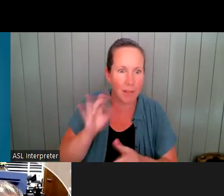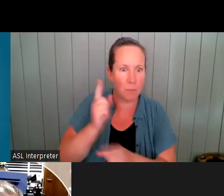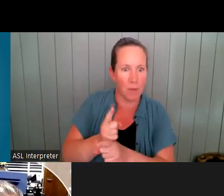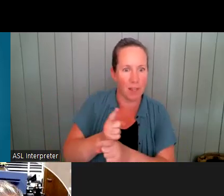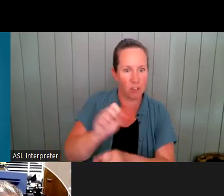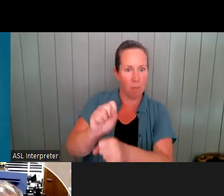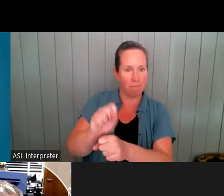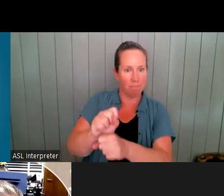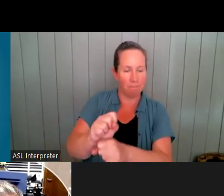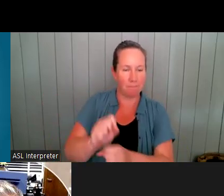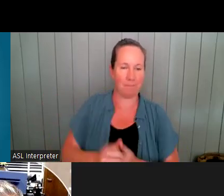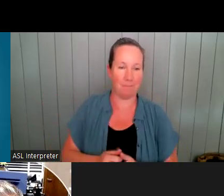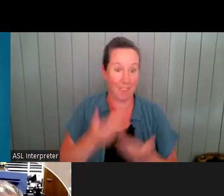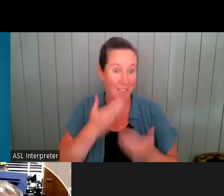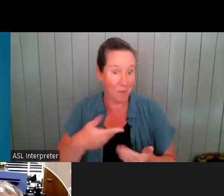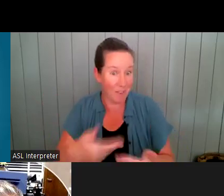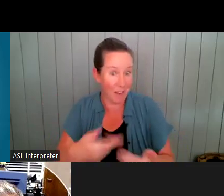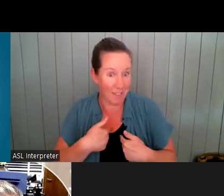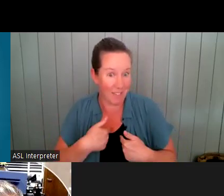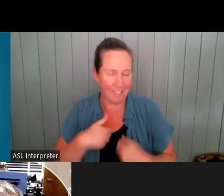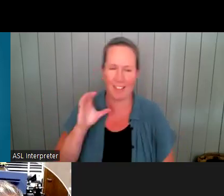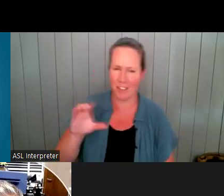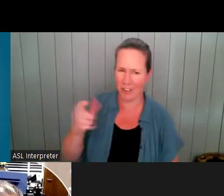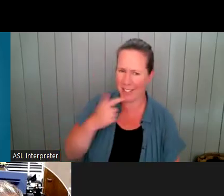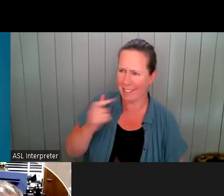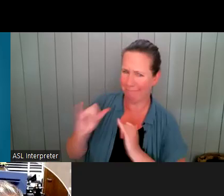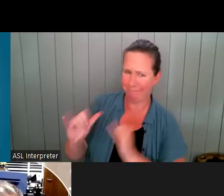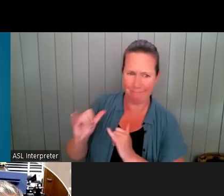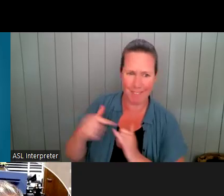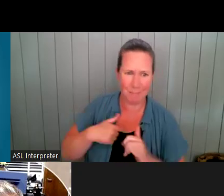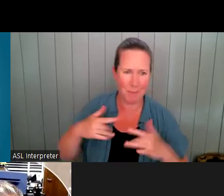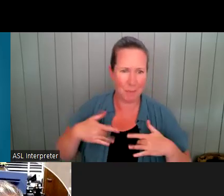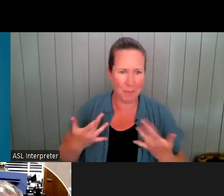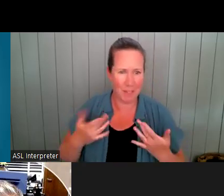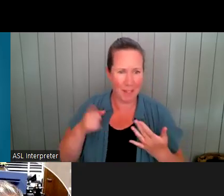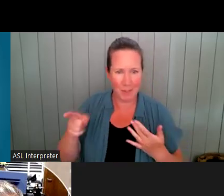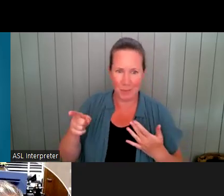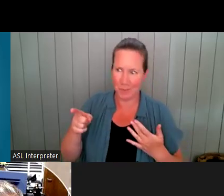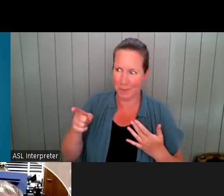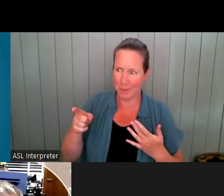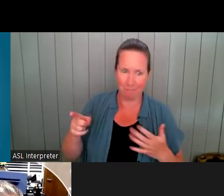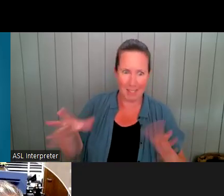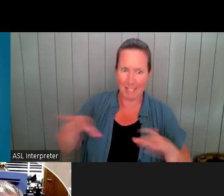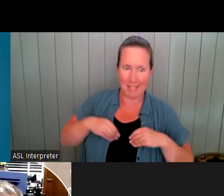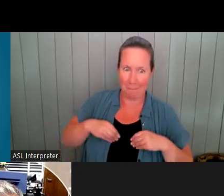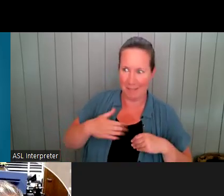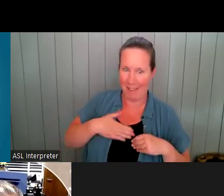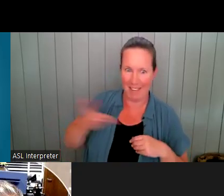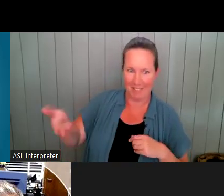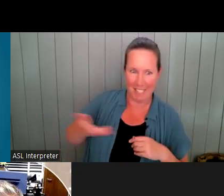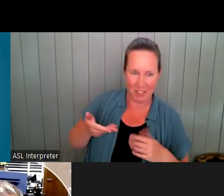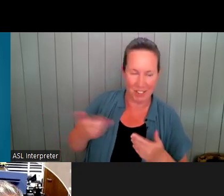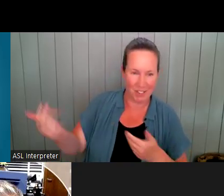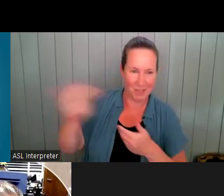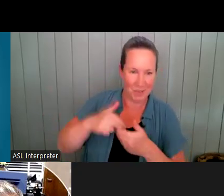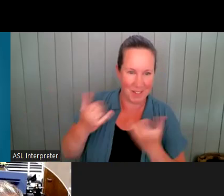Cheryl. Oh, likewise, Marian. I'm so excited that you accepted the invitation. And I